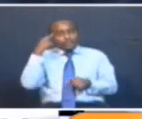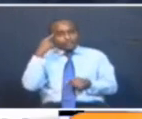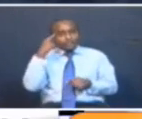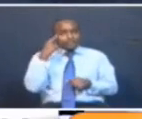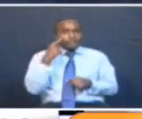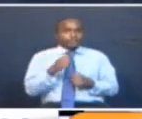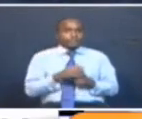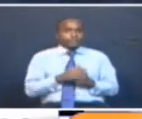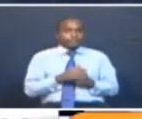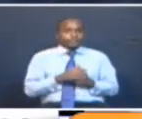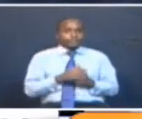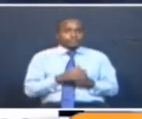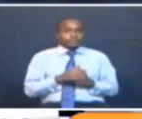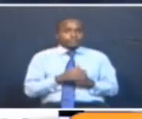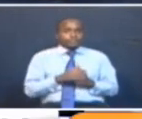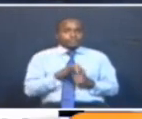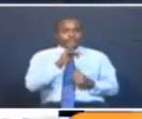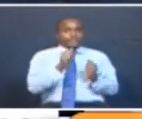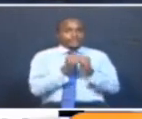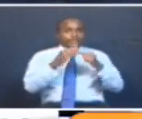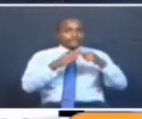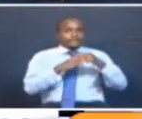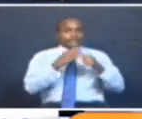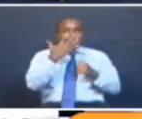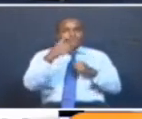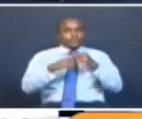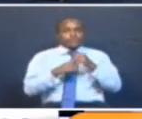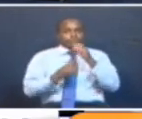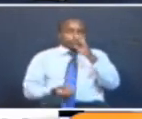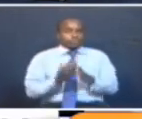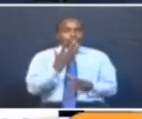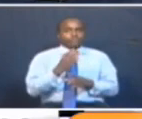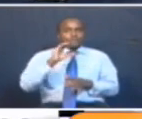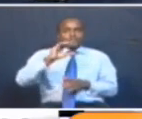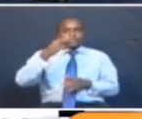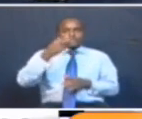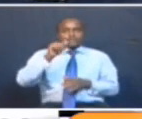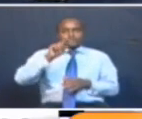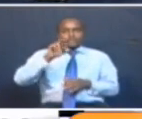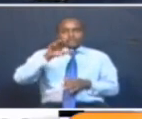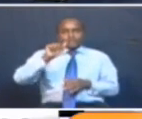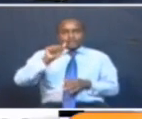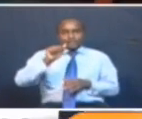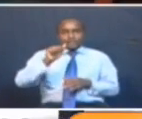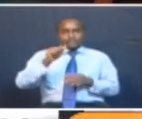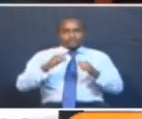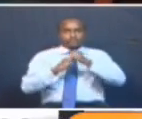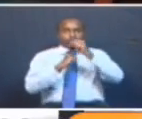So, it's 1956, we created that, Chandaria Foundation. 62 years.